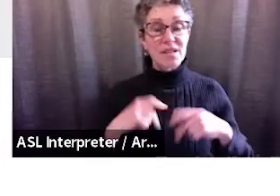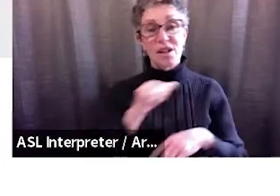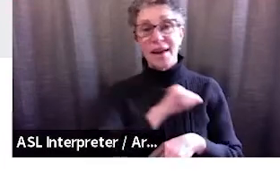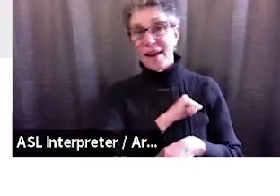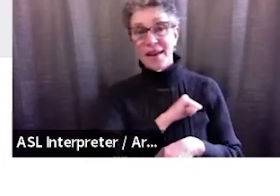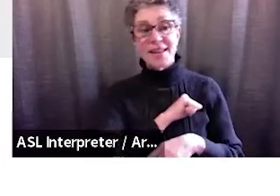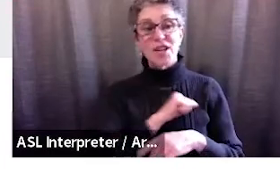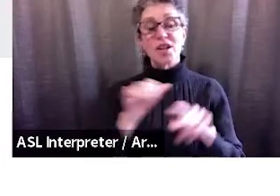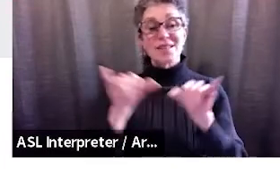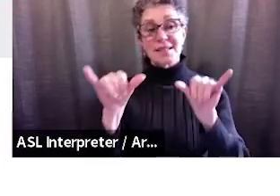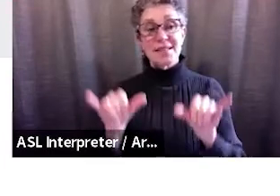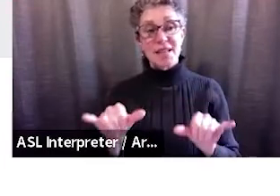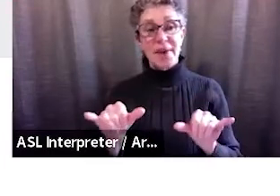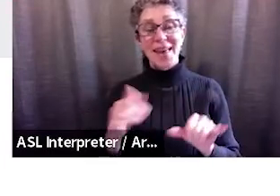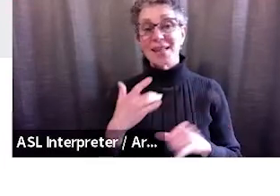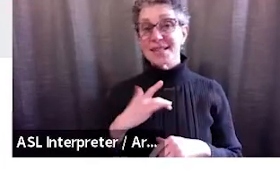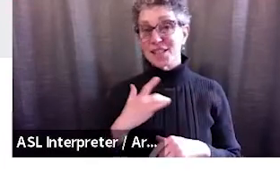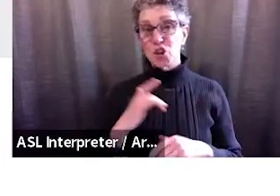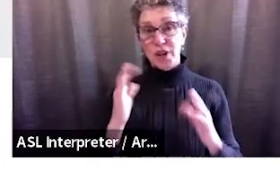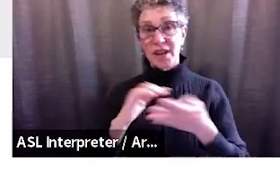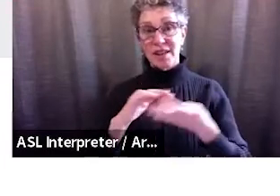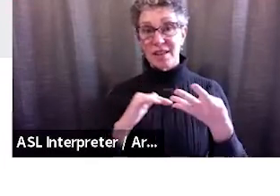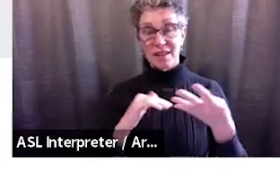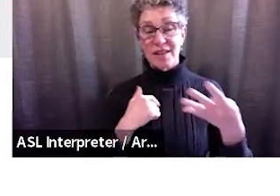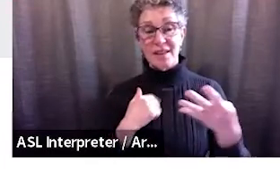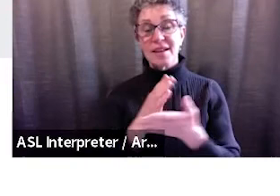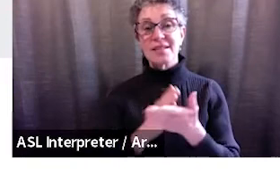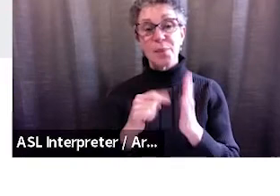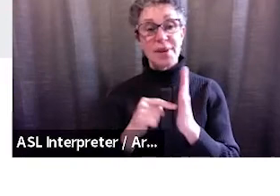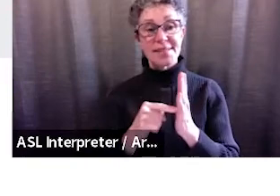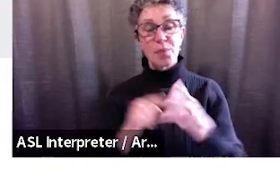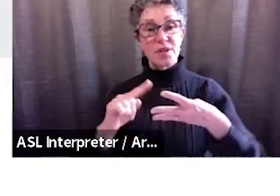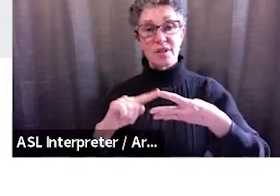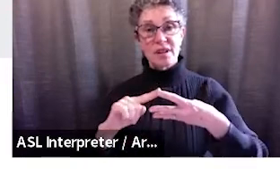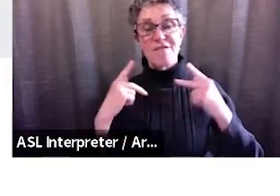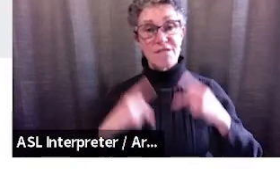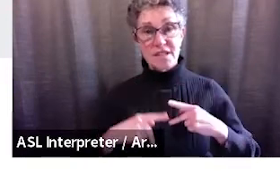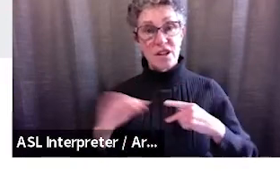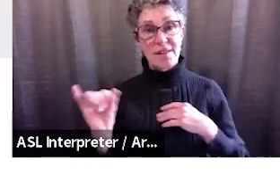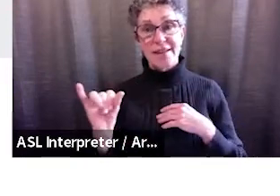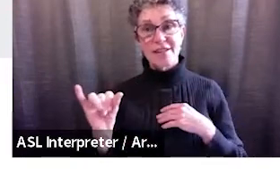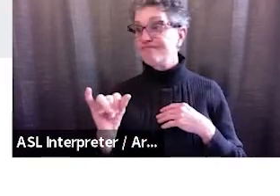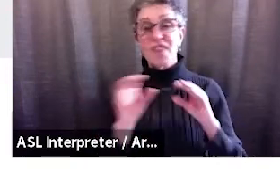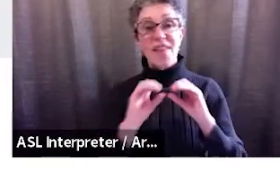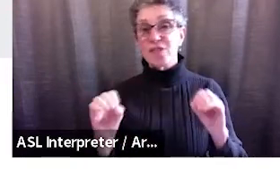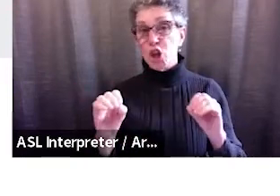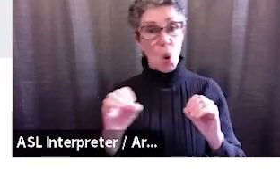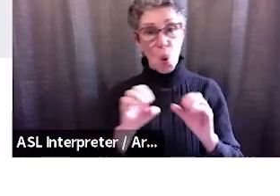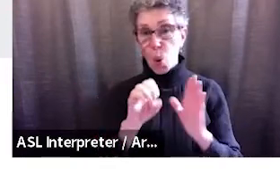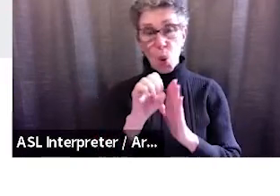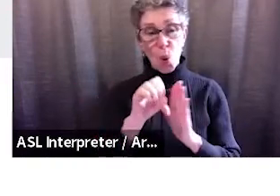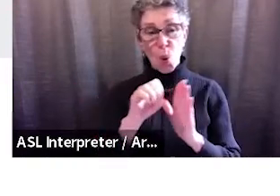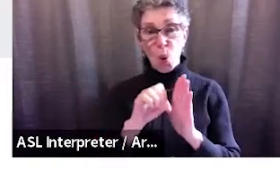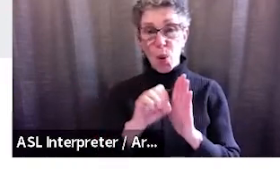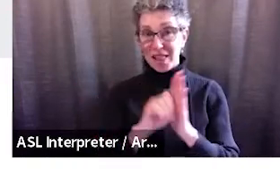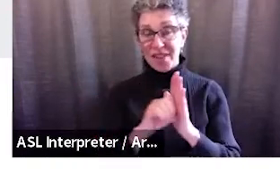or systemic. Here are some examples. Physical, like the lack of an elevator. Sensory, like the